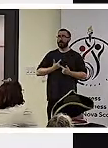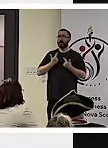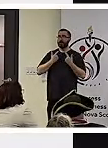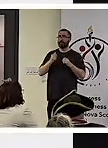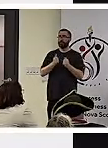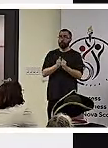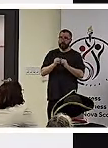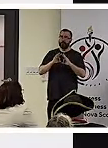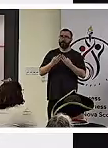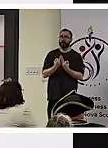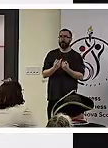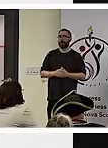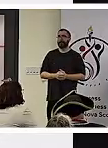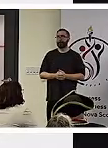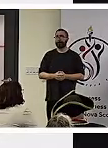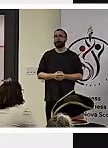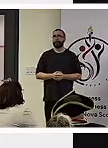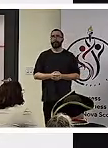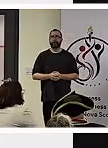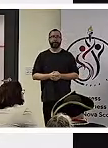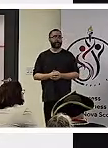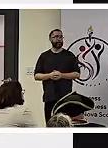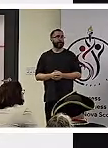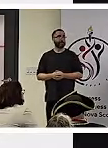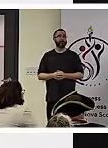okay. Next slide.